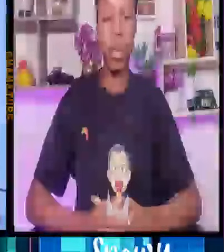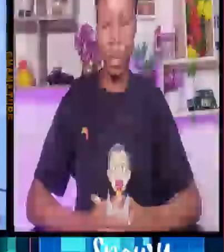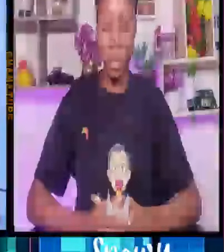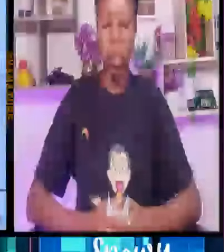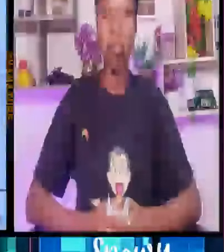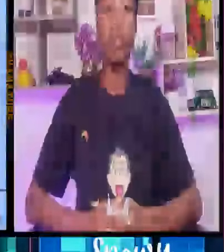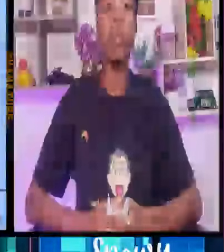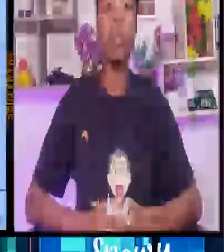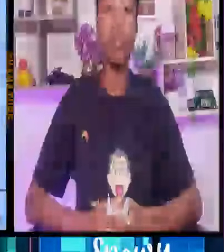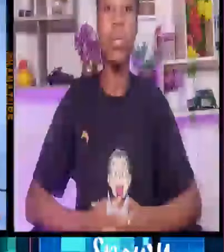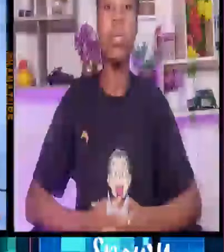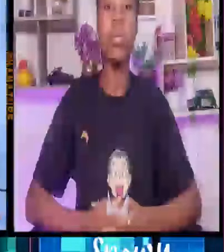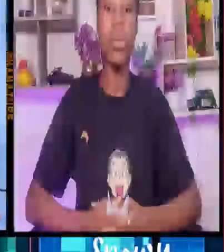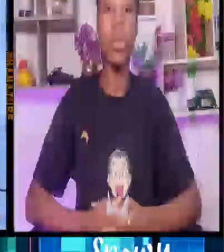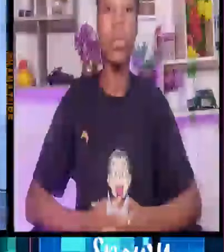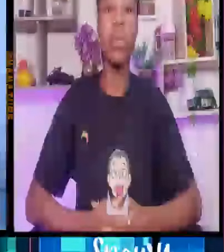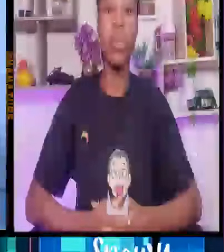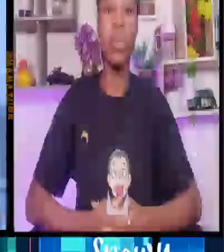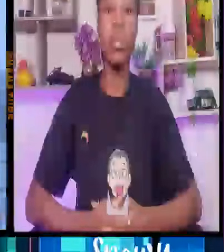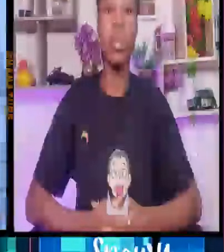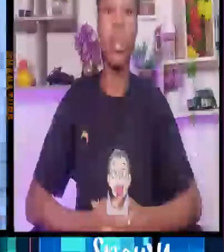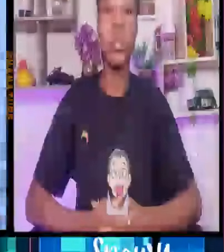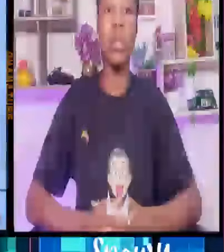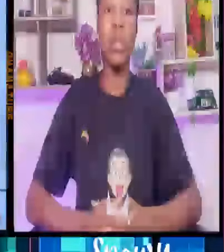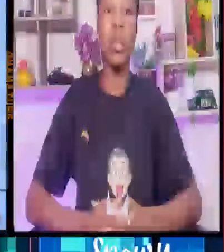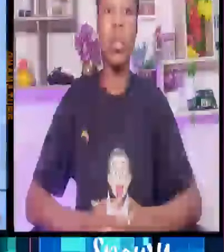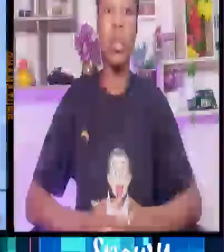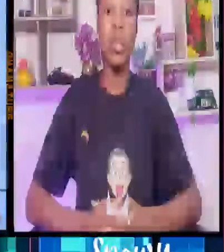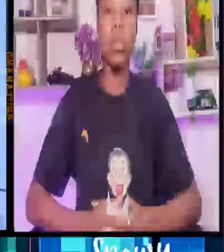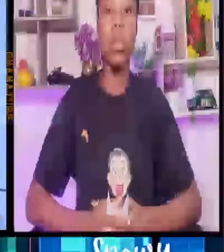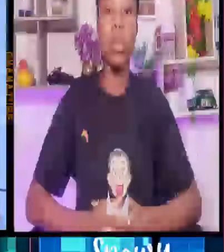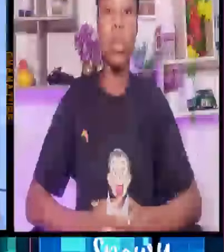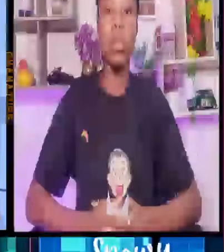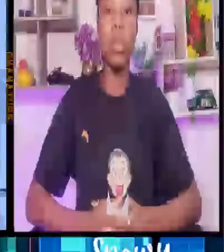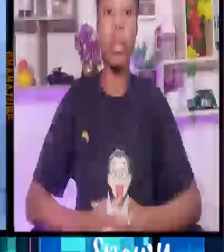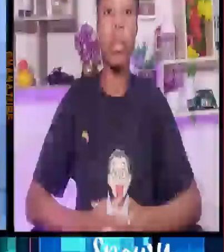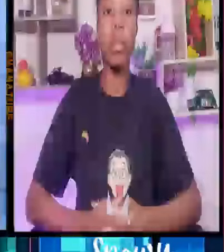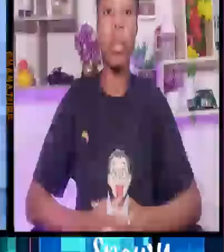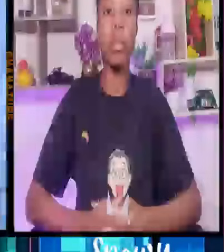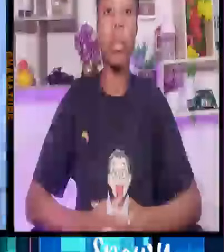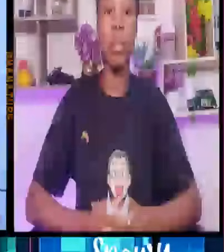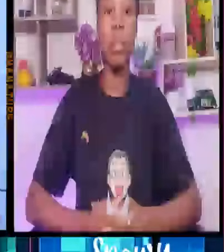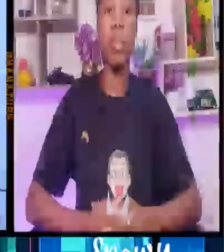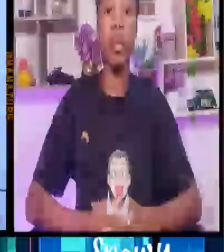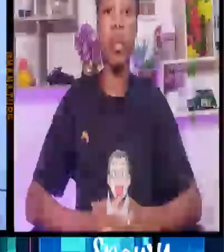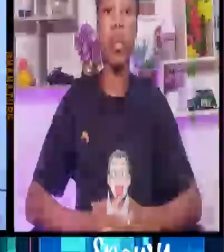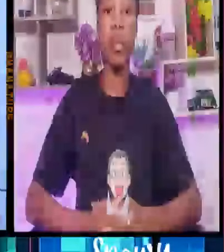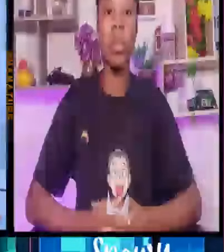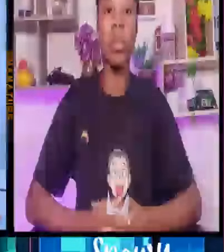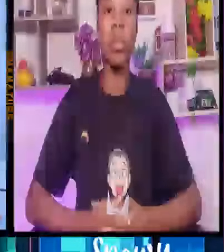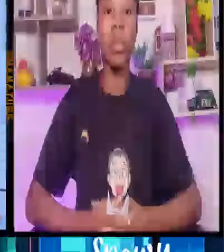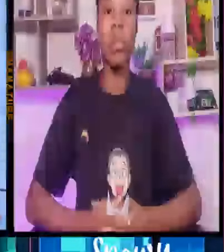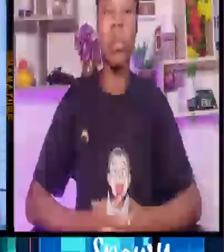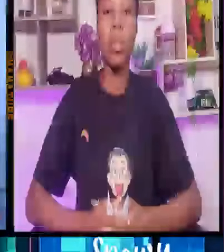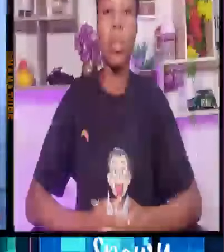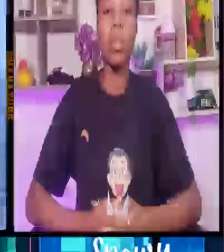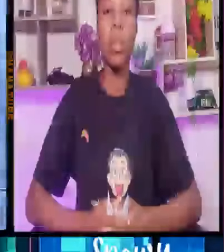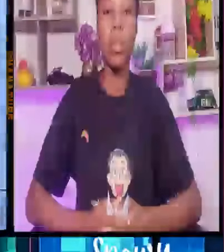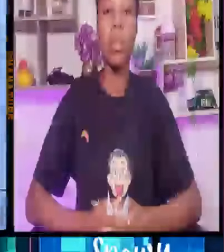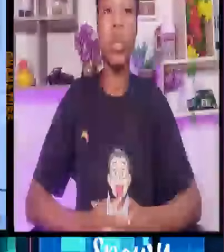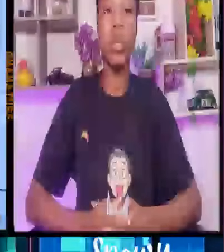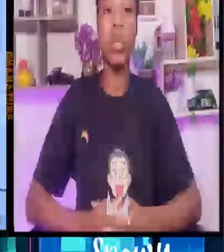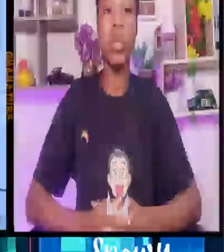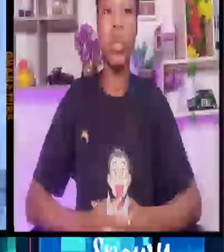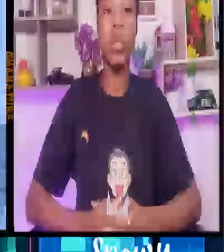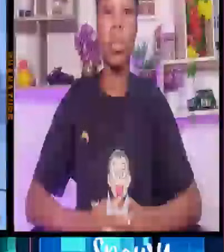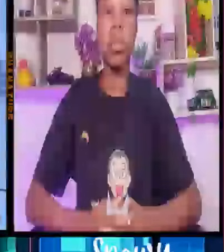jokery intensifies. Even potential contenders are caught in the crossfire. Former Vice President and 2024